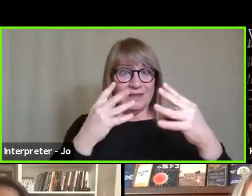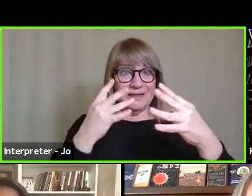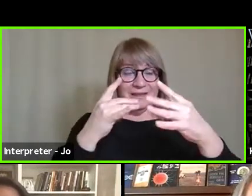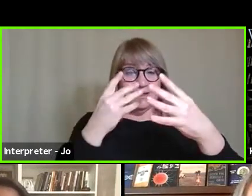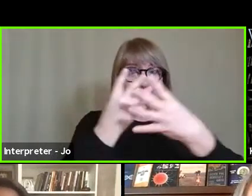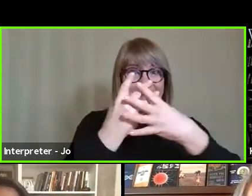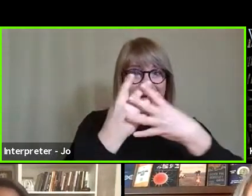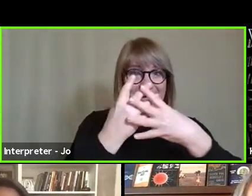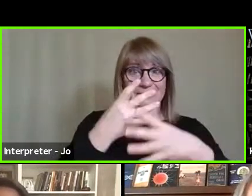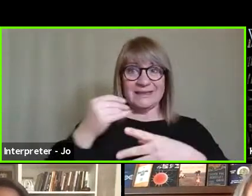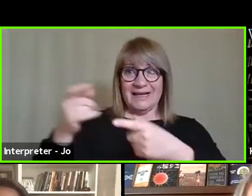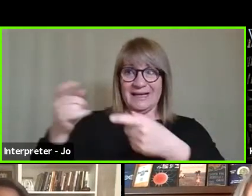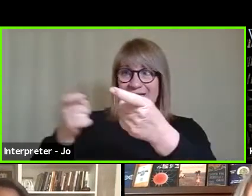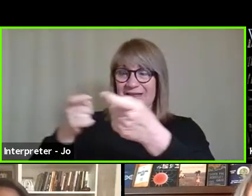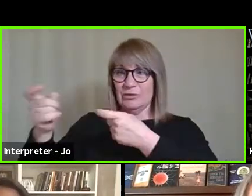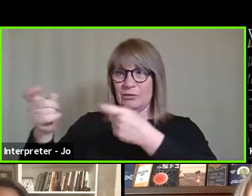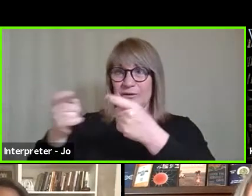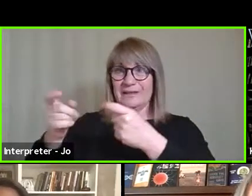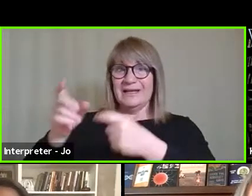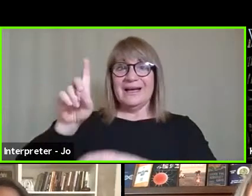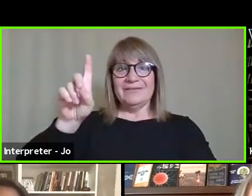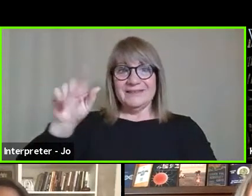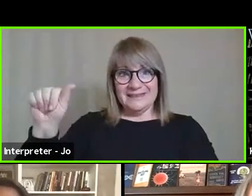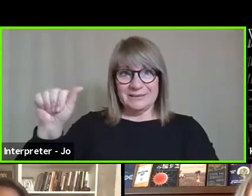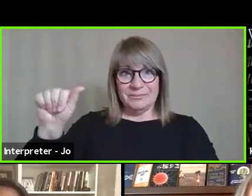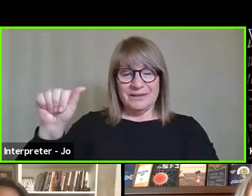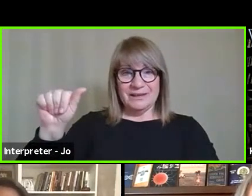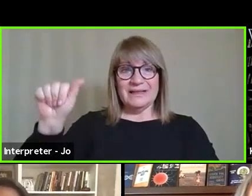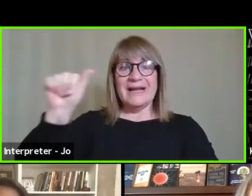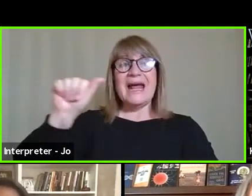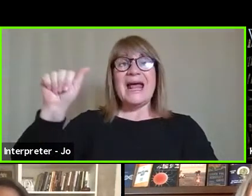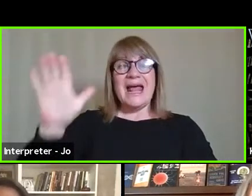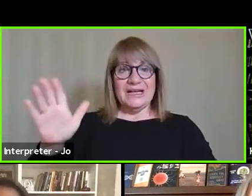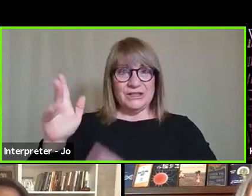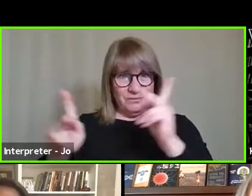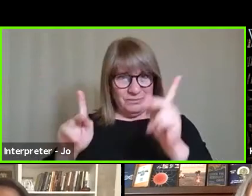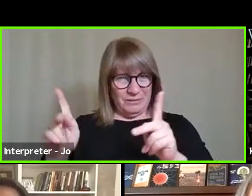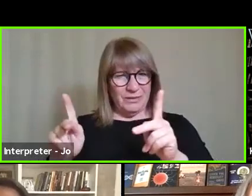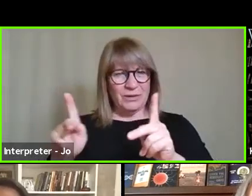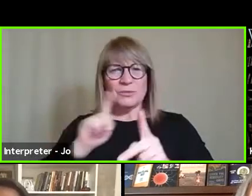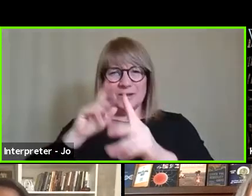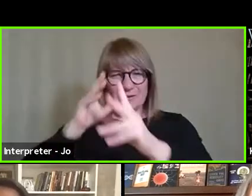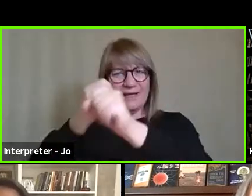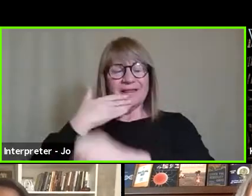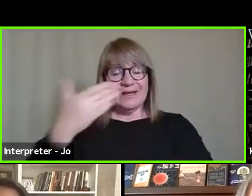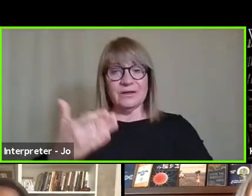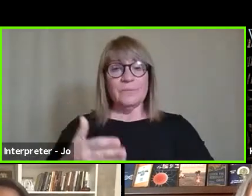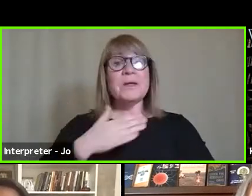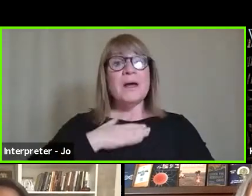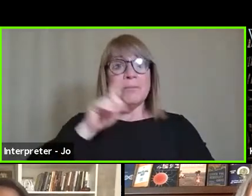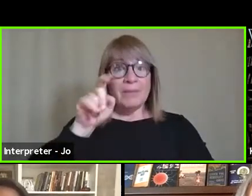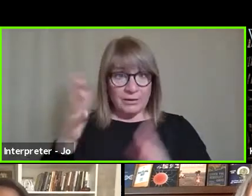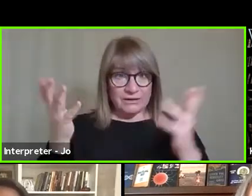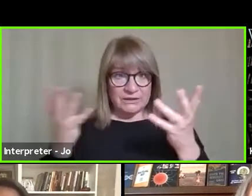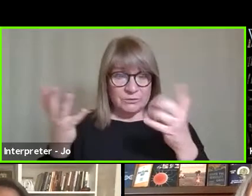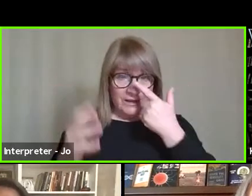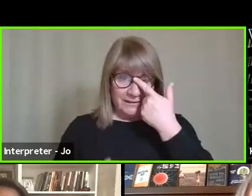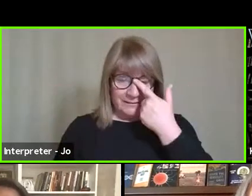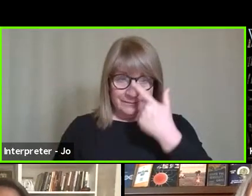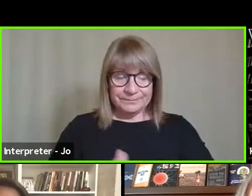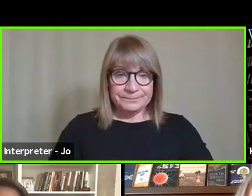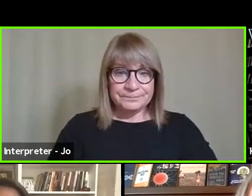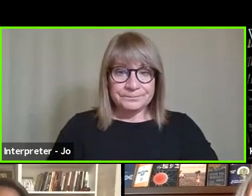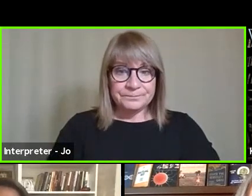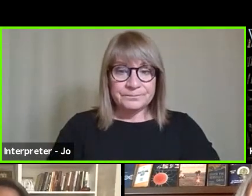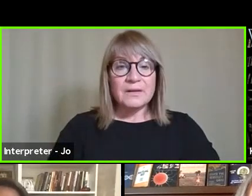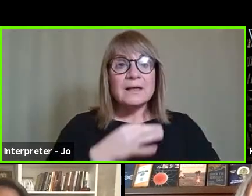control of disabled asian bodies is really fascinating thank you my question is is if if this was something that came up for you